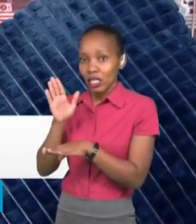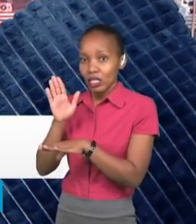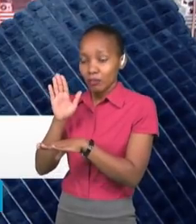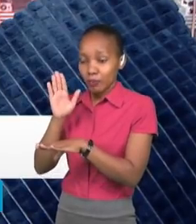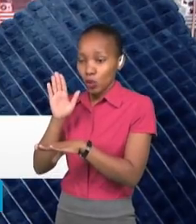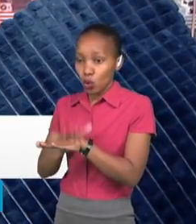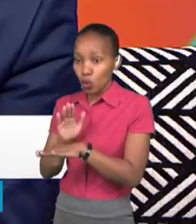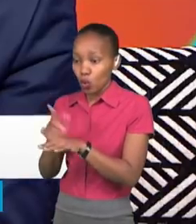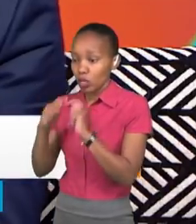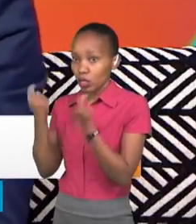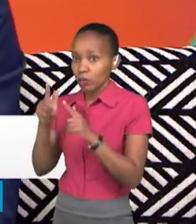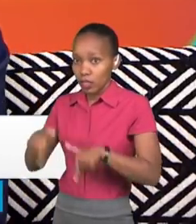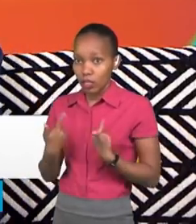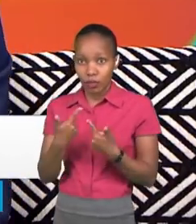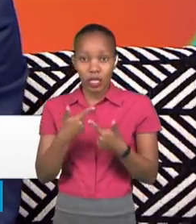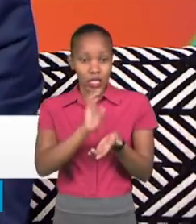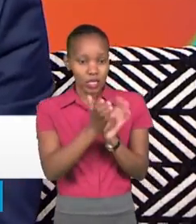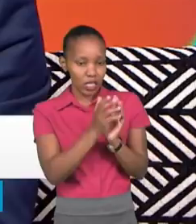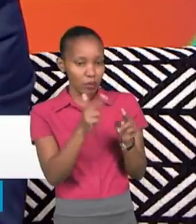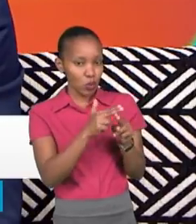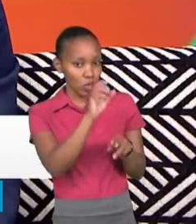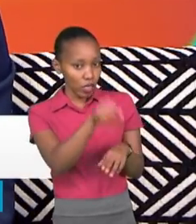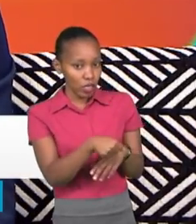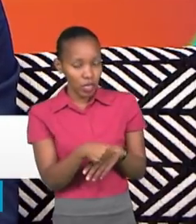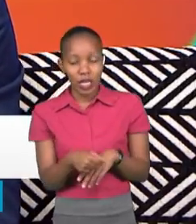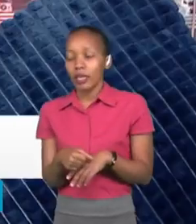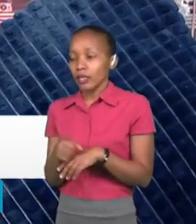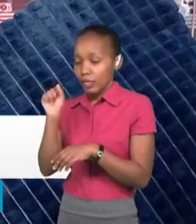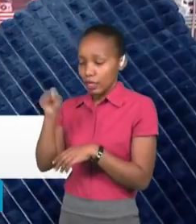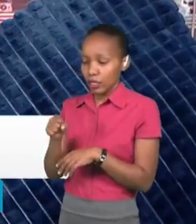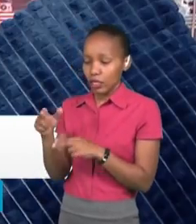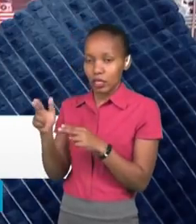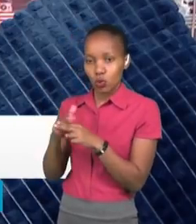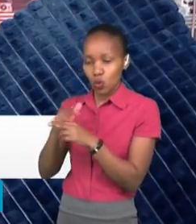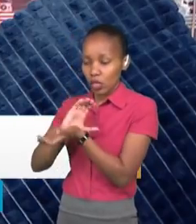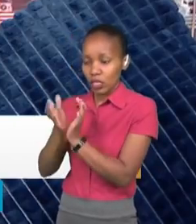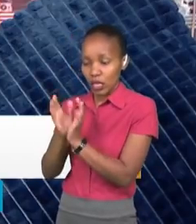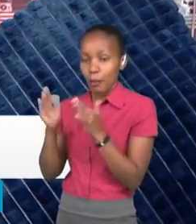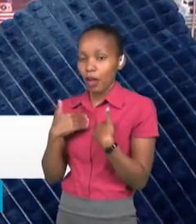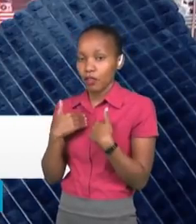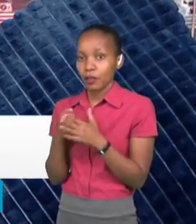for yourself. So stadium coming soon? Stadium, yes, in the, yeah, pipeline. Okay. We're actually just